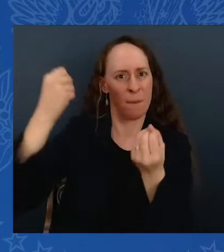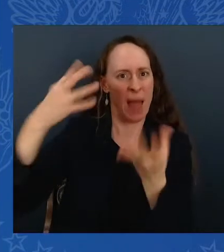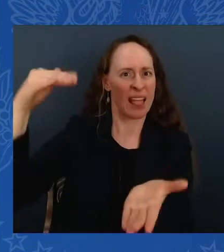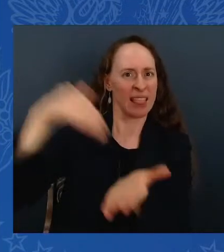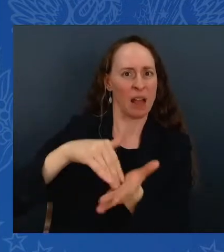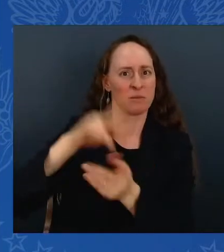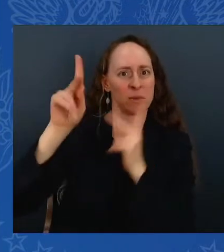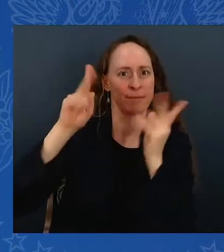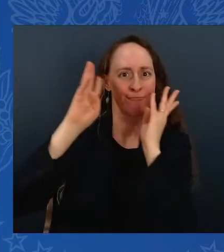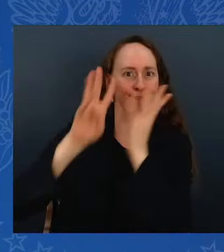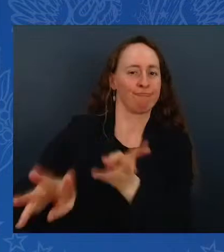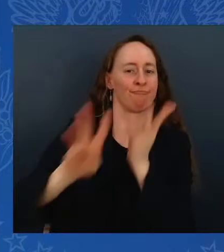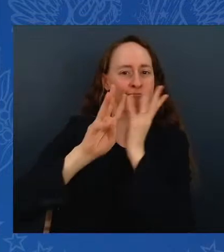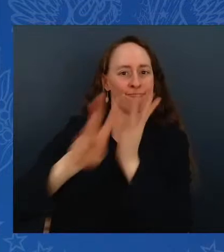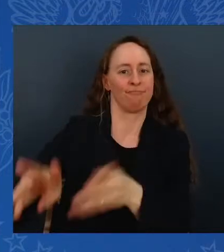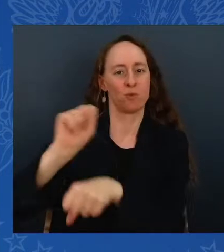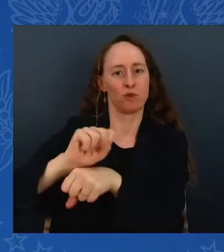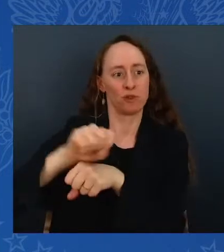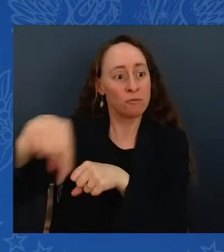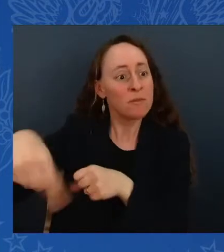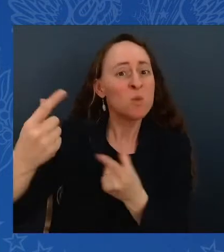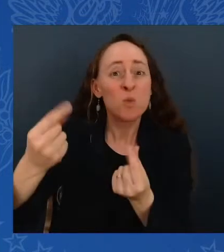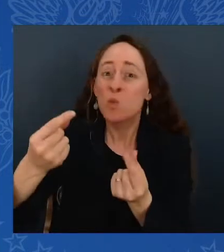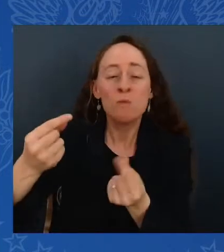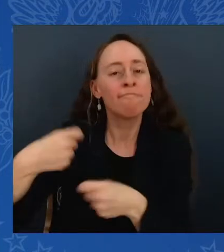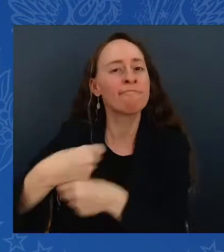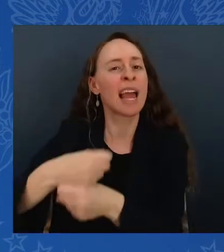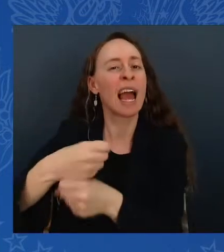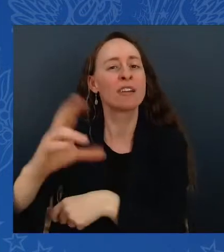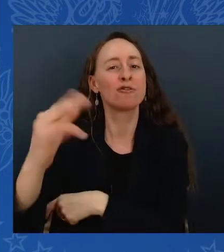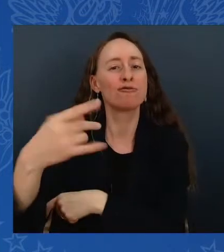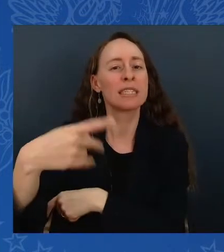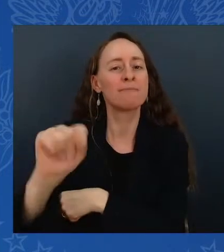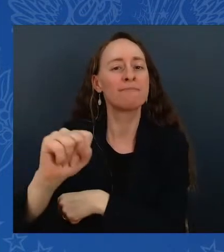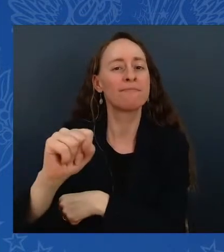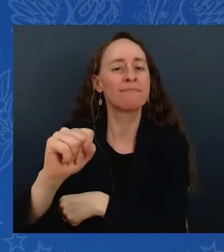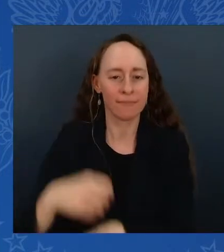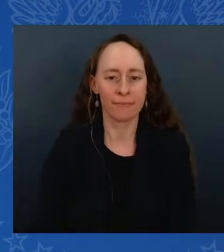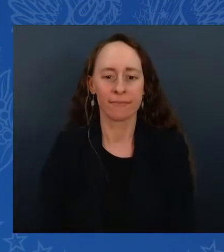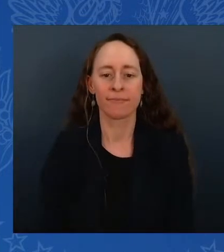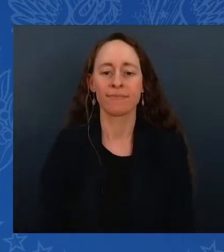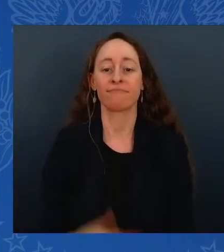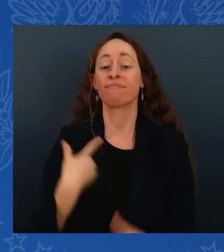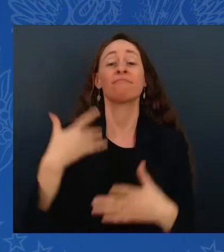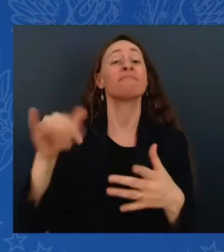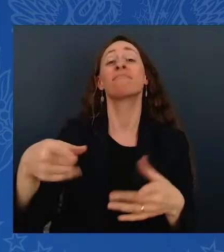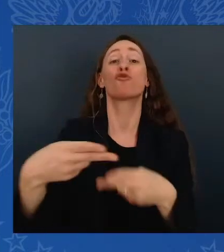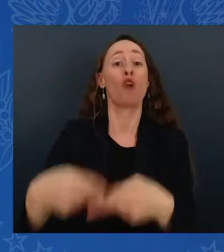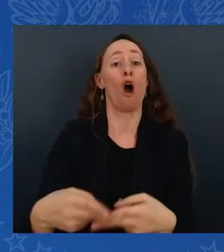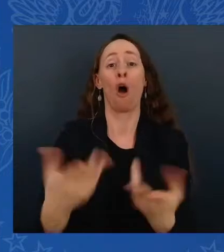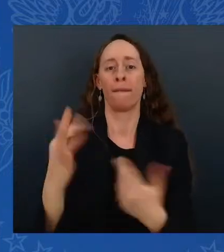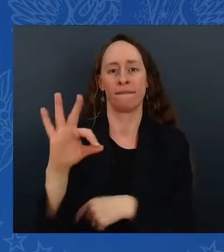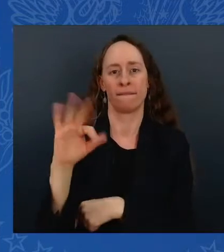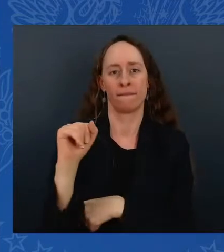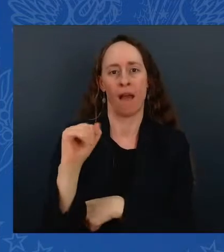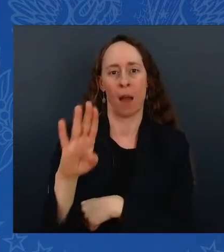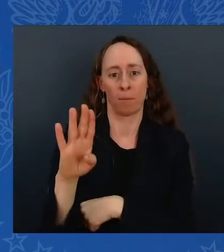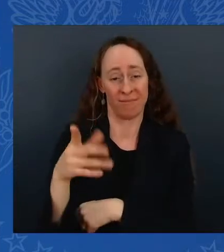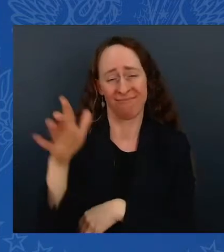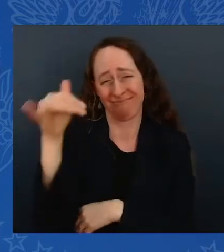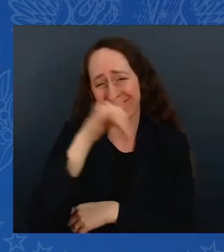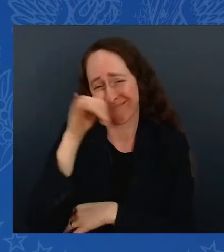all know, this is one audience I want to explain to. These fabs are bigger than football fields. Creating jobs that are going to pay